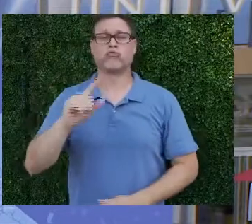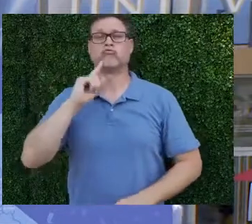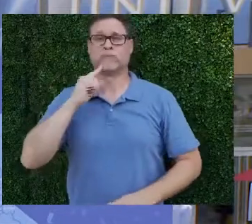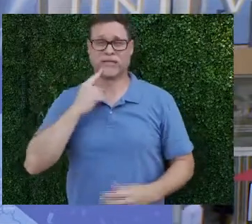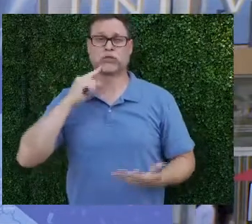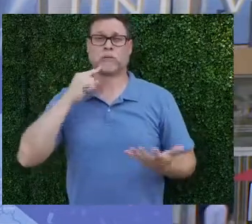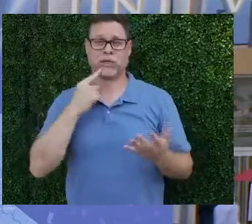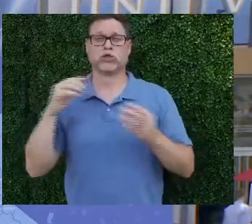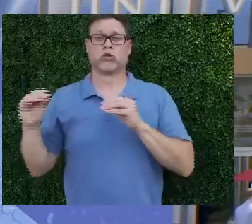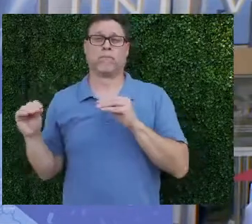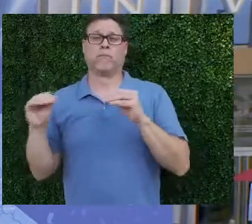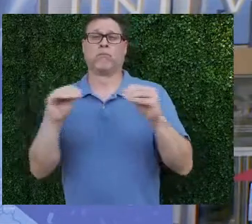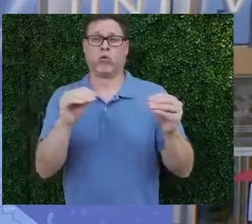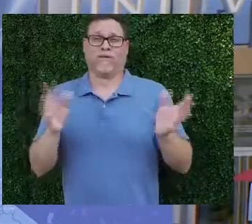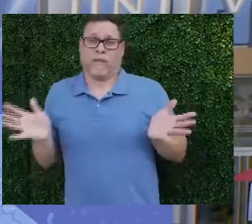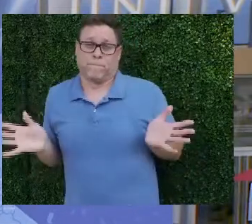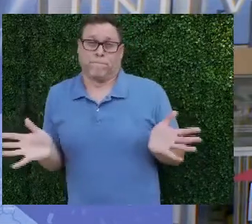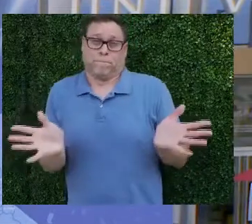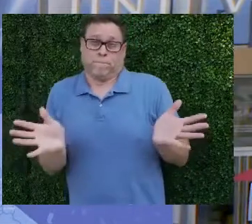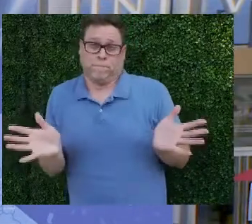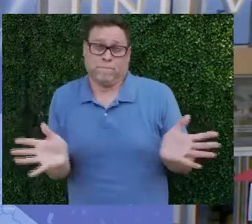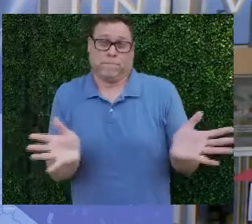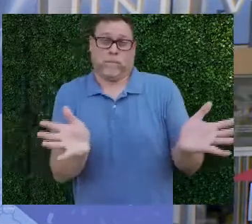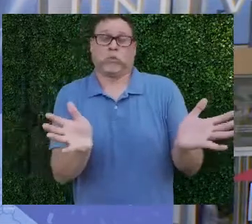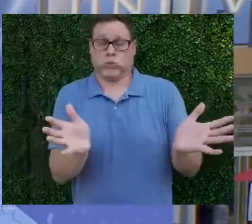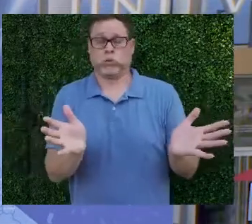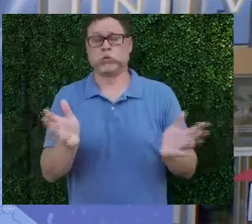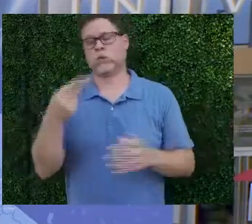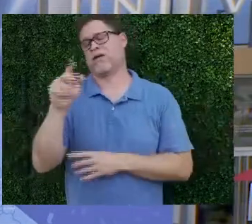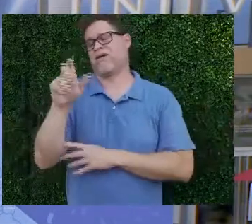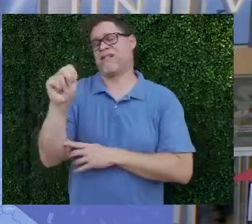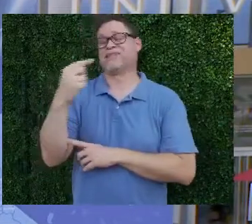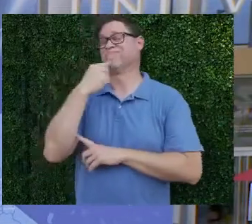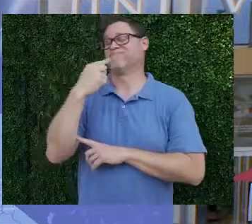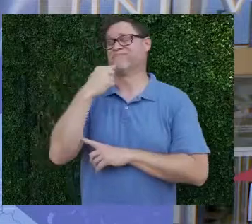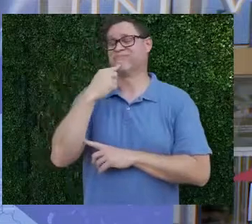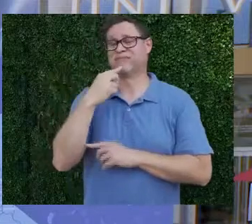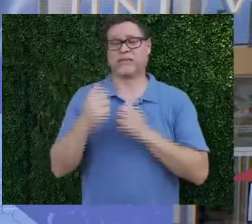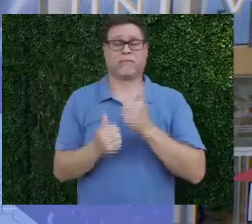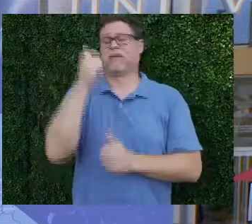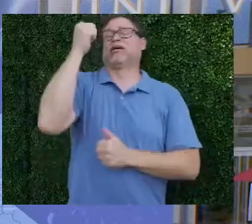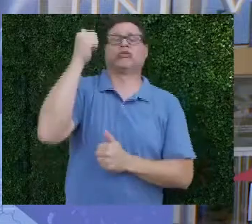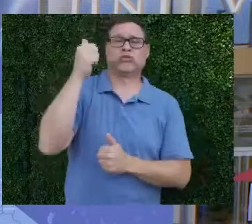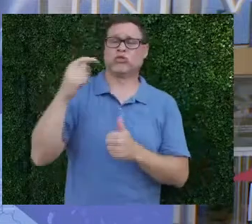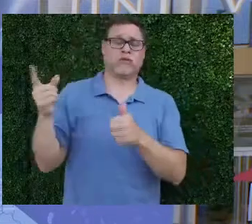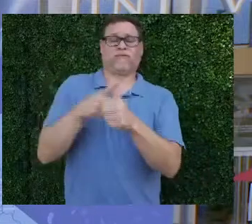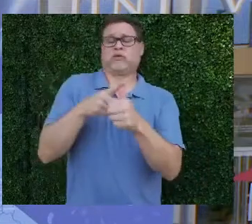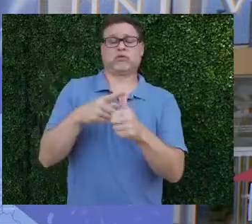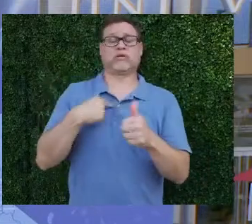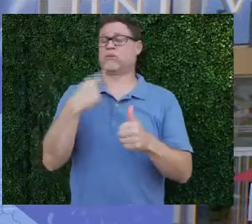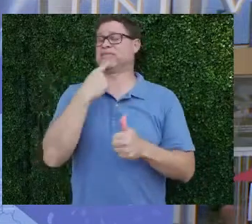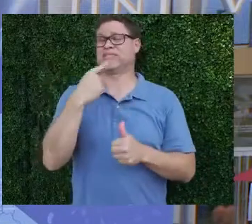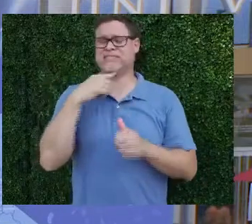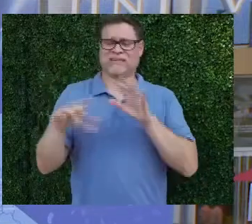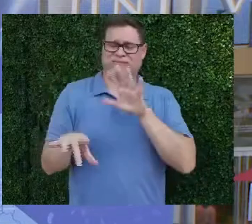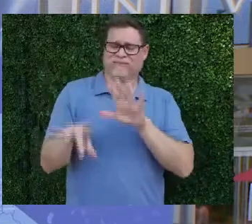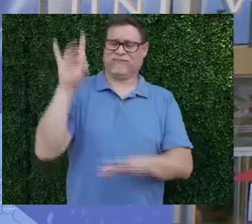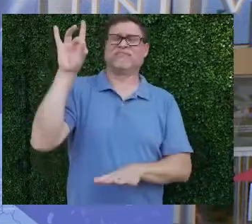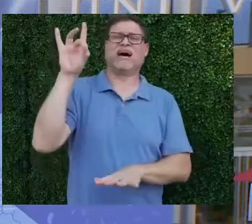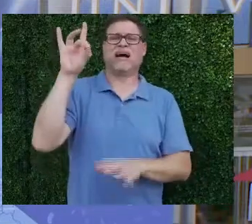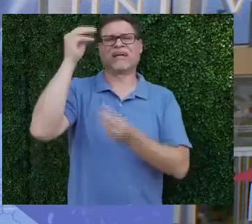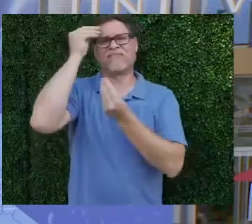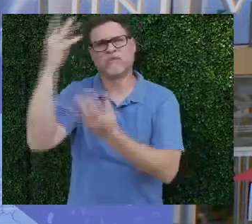major move, was a major push. And like Helen said, I think the major thing, or the first thing I would say, is to find